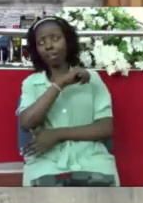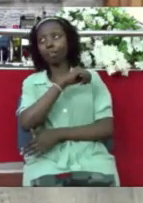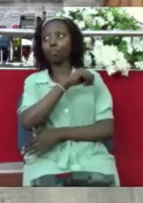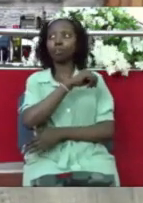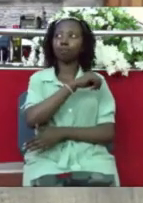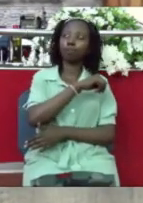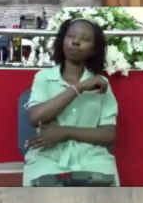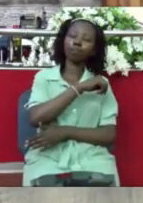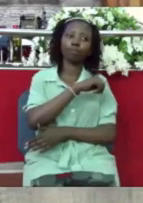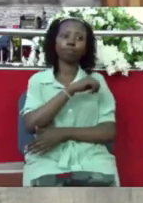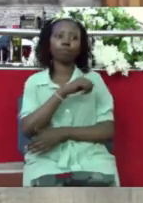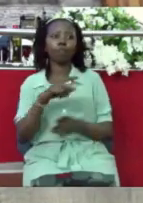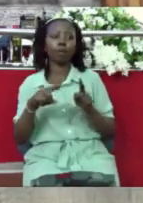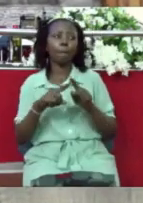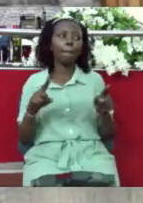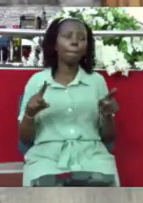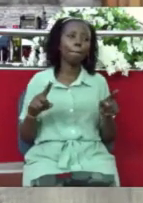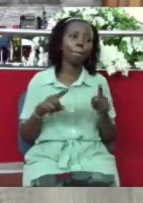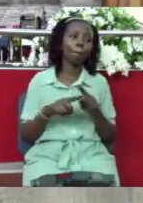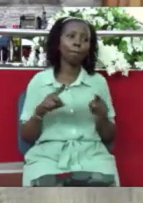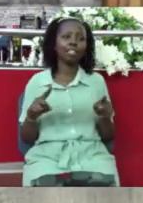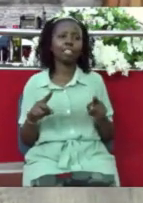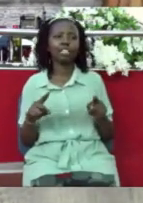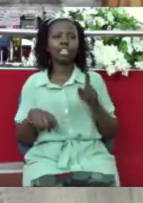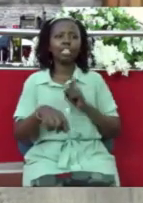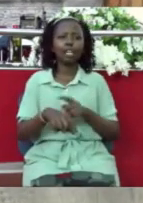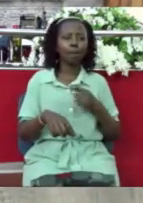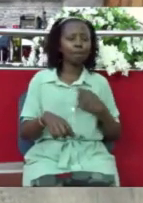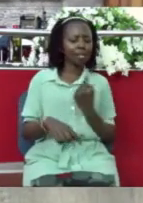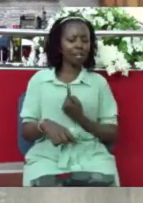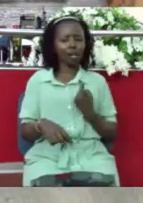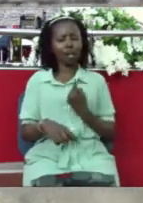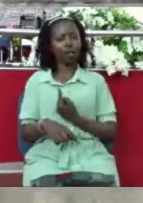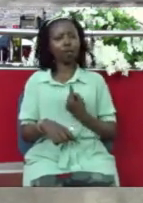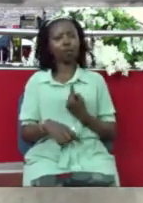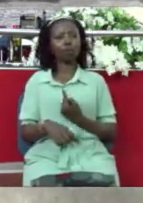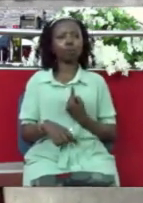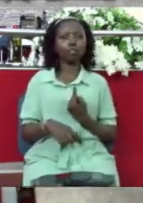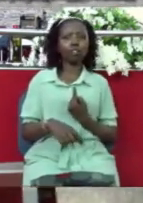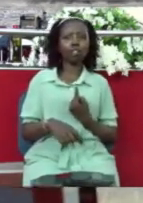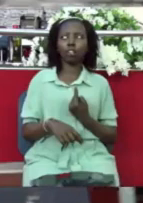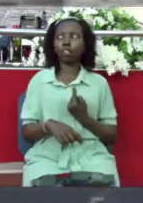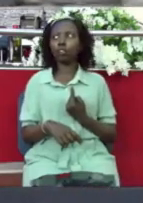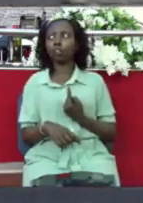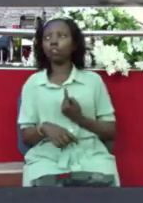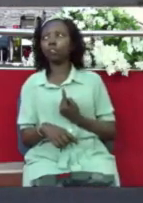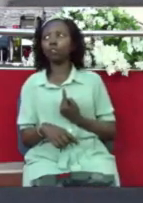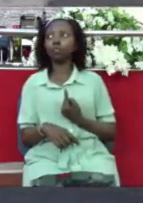wrong. But in those lonely hours, yes, in those lonely